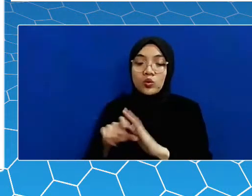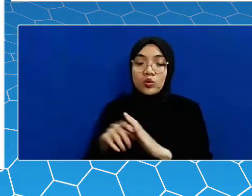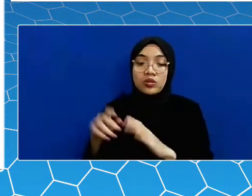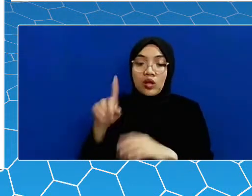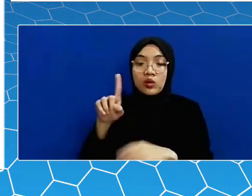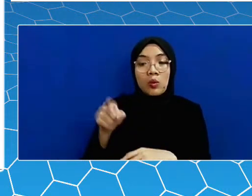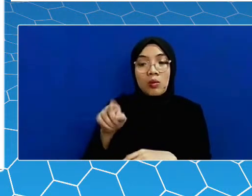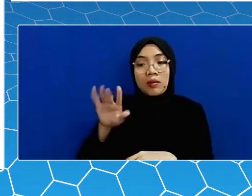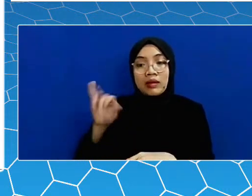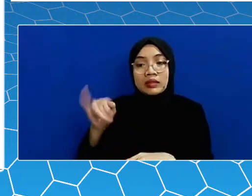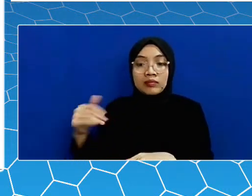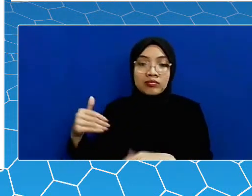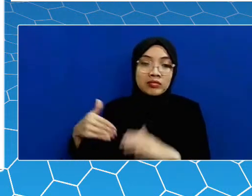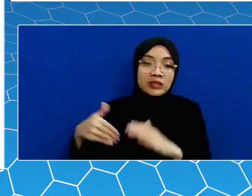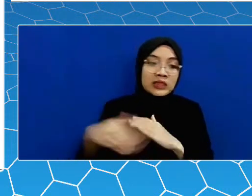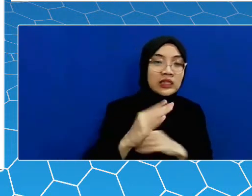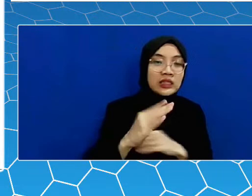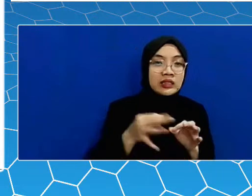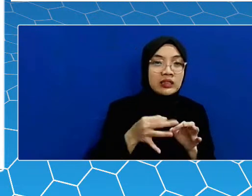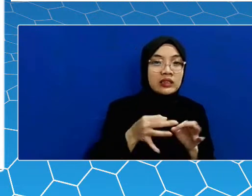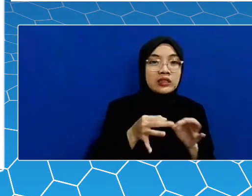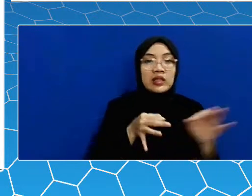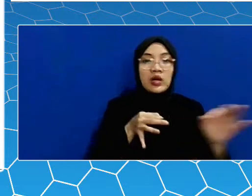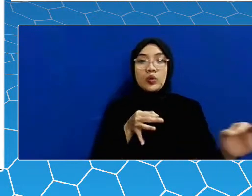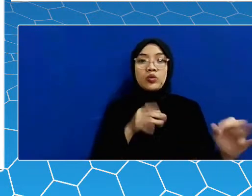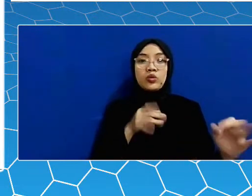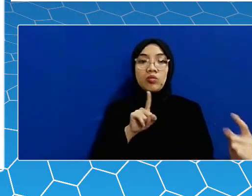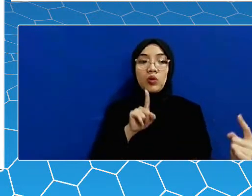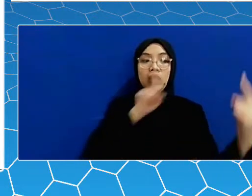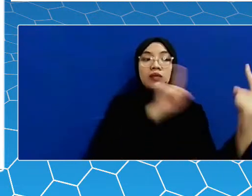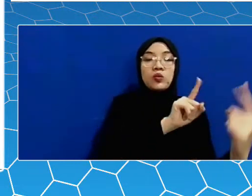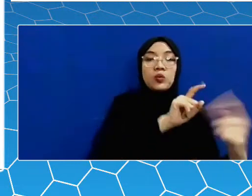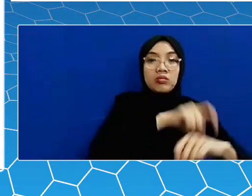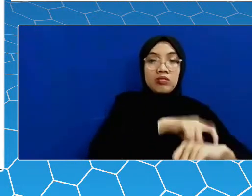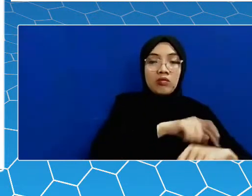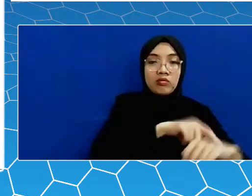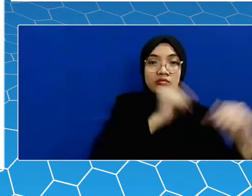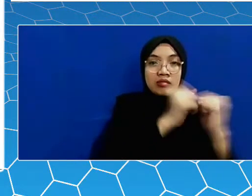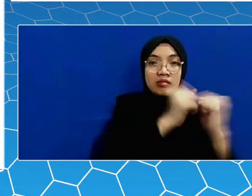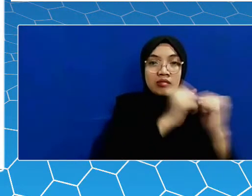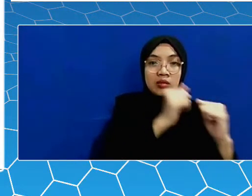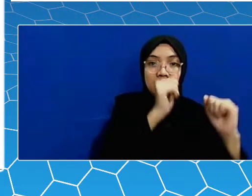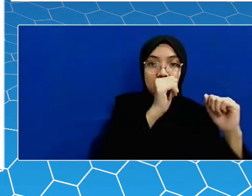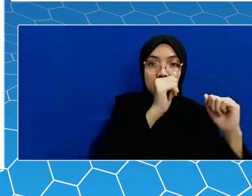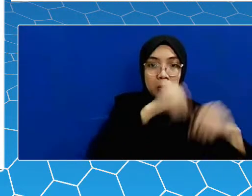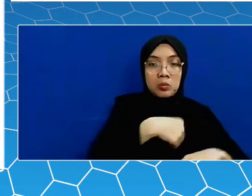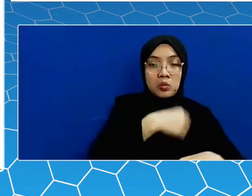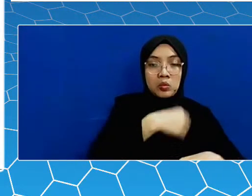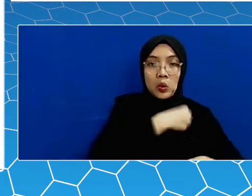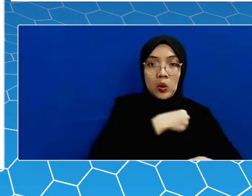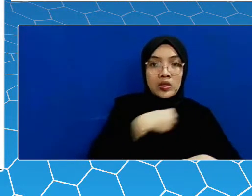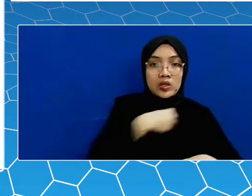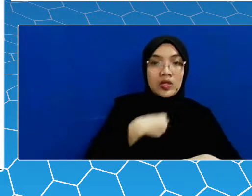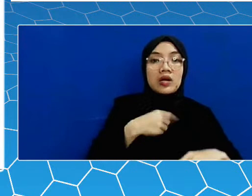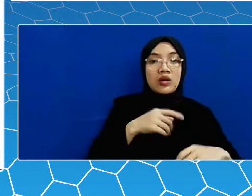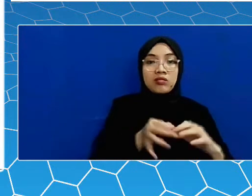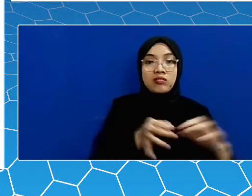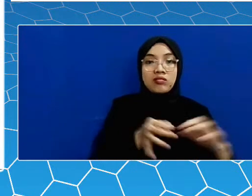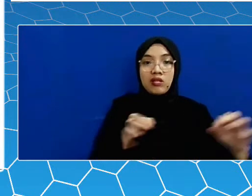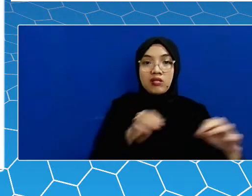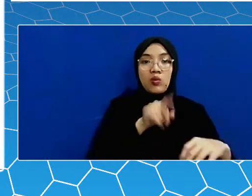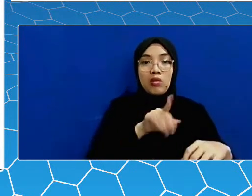in particular, where assessing the hospital can be inconvenient, can benefit from a